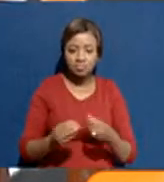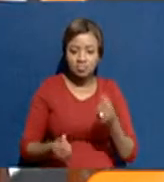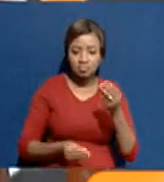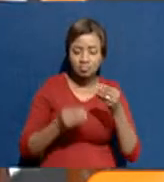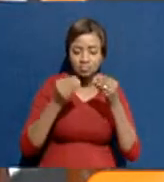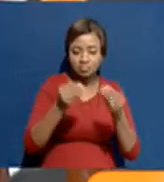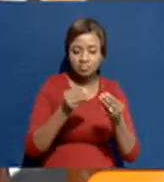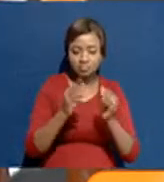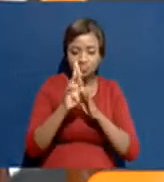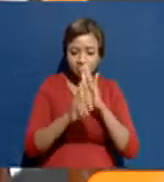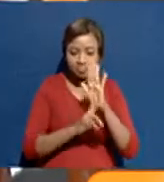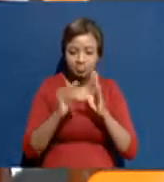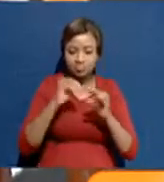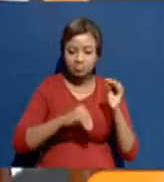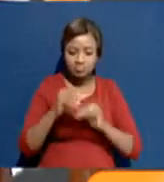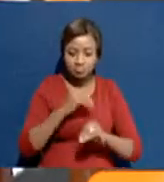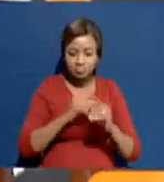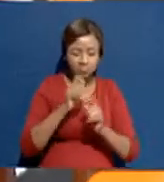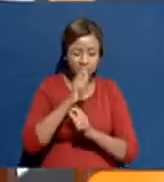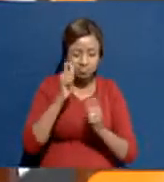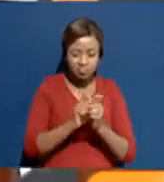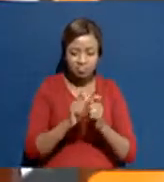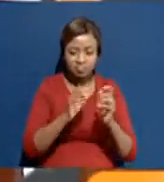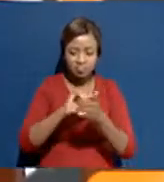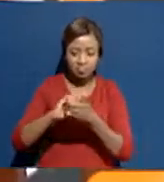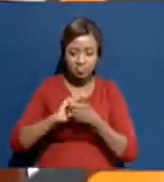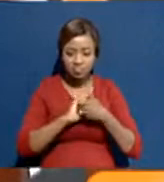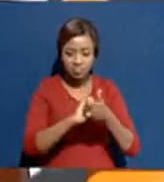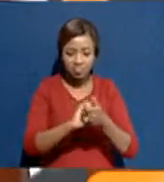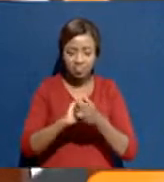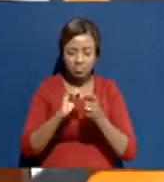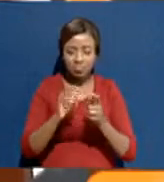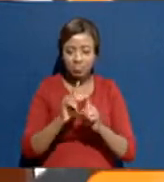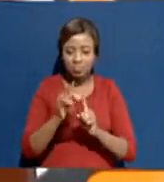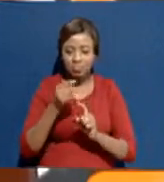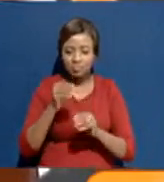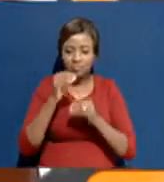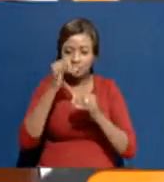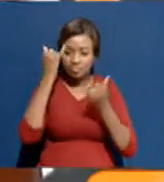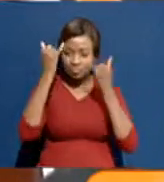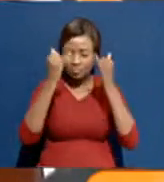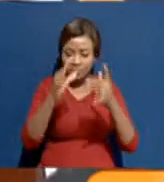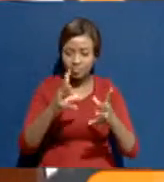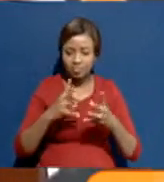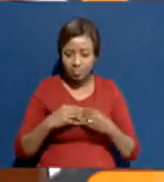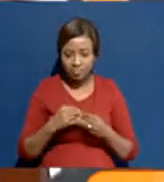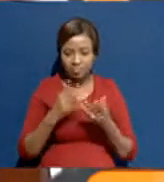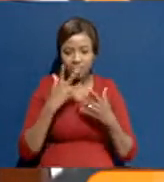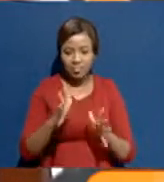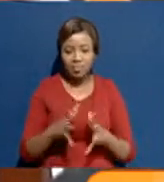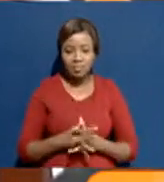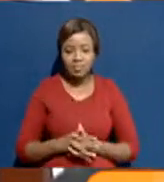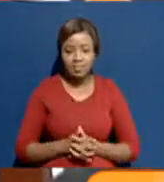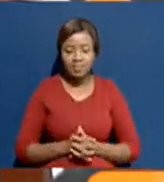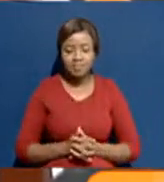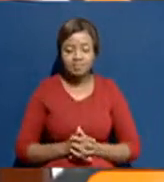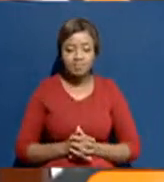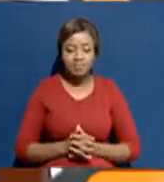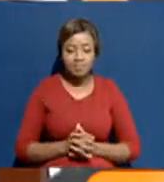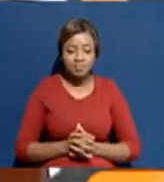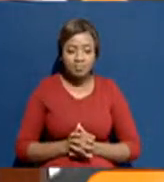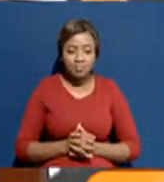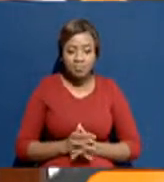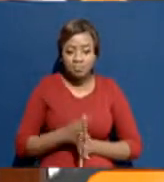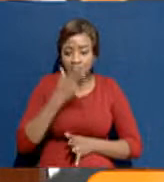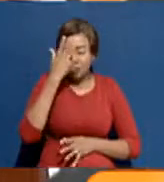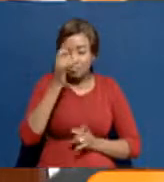election, especially presidential, an incentive to concede defeat. When you are up here